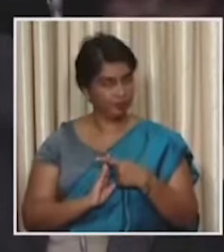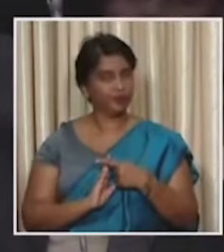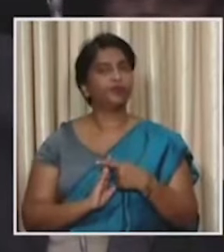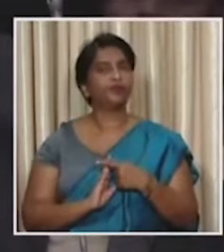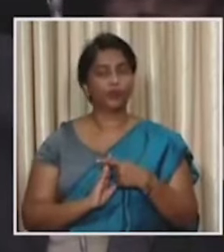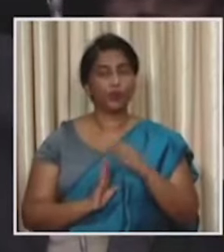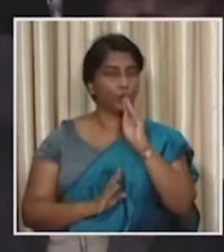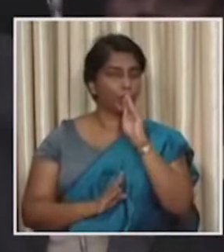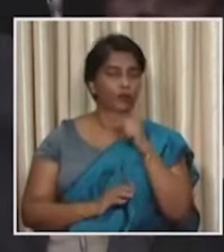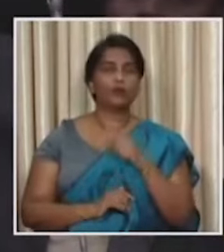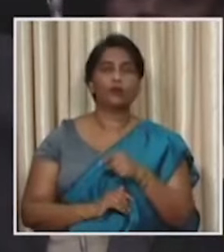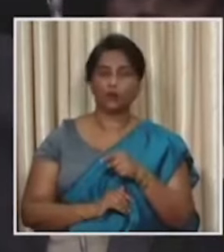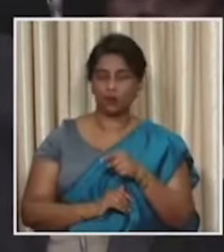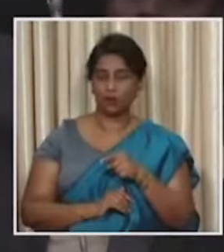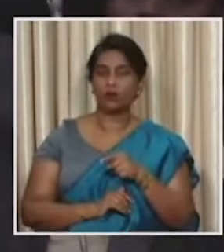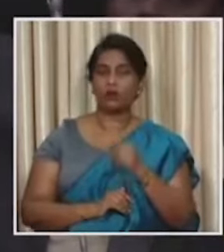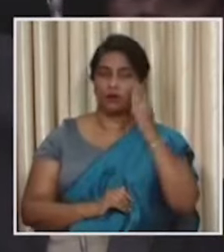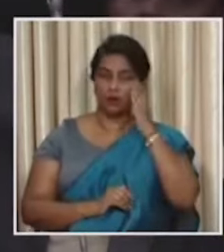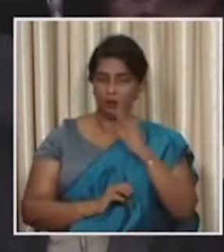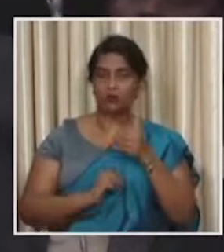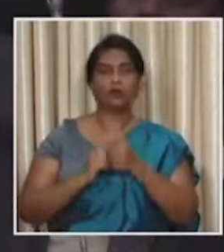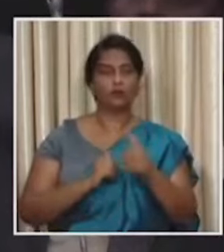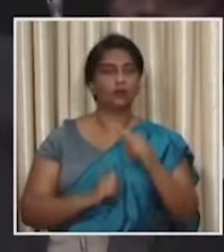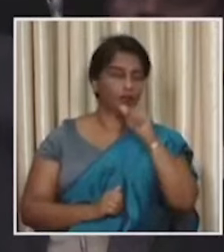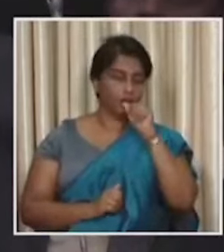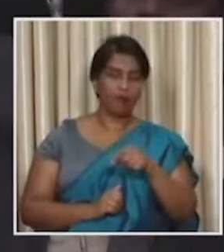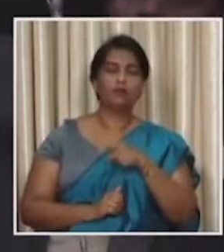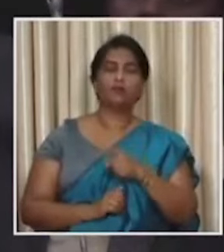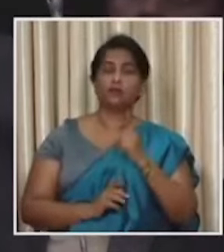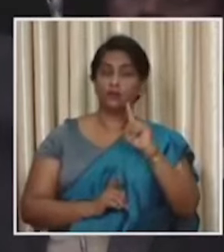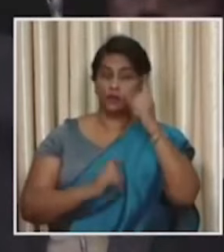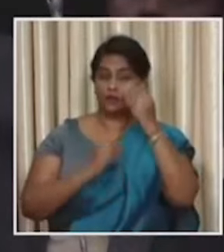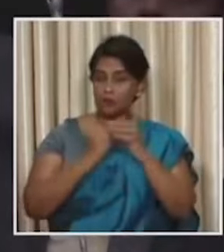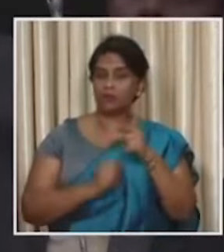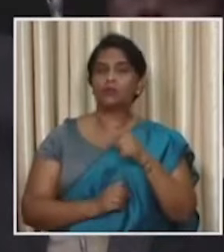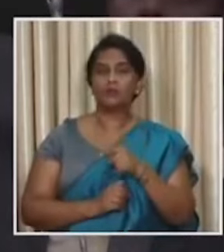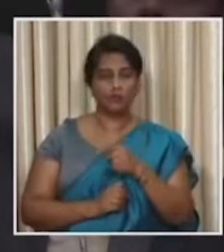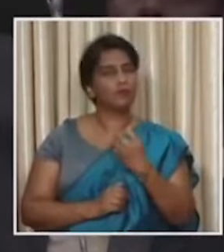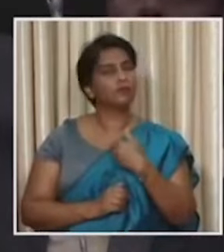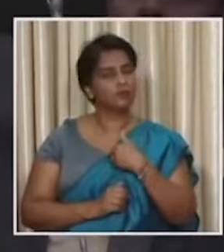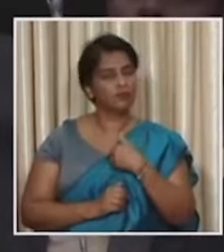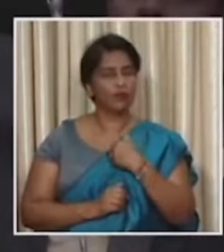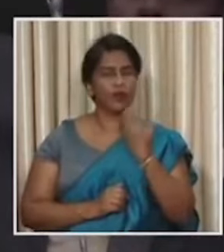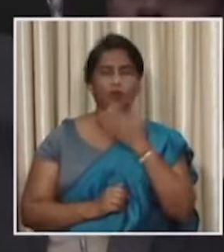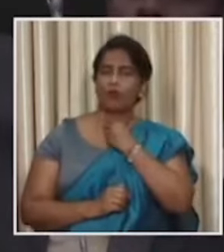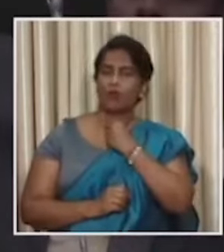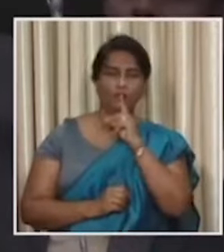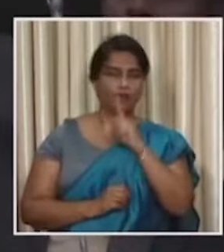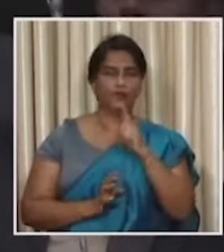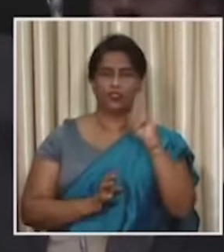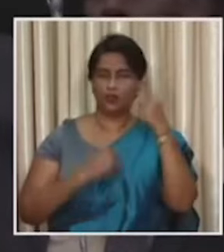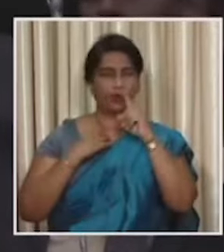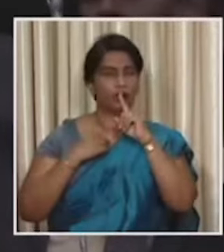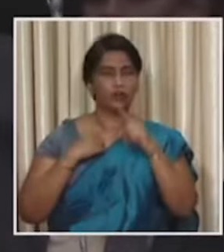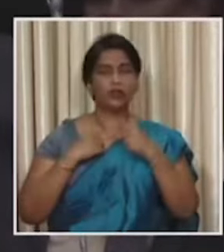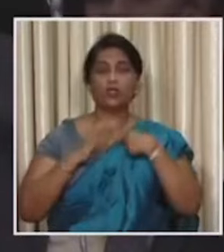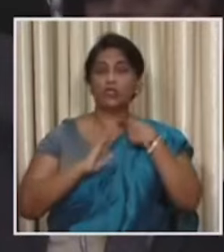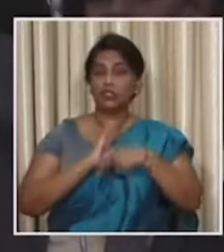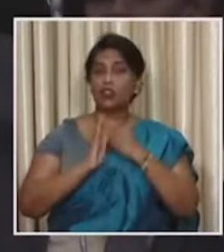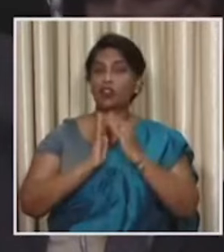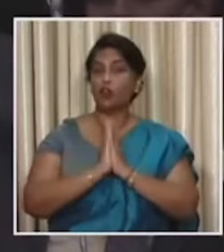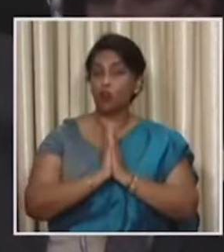facade for what is essentially a Sinhala Buddhist, almost a racist identity. To